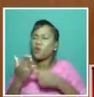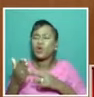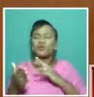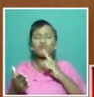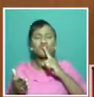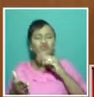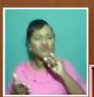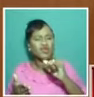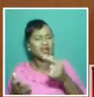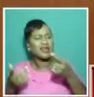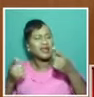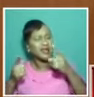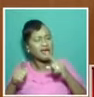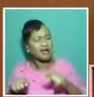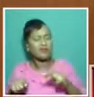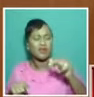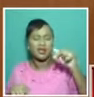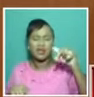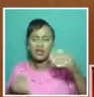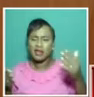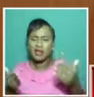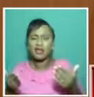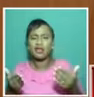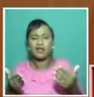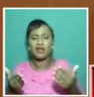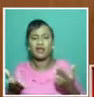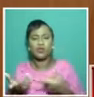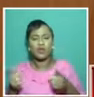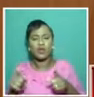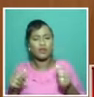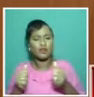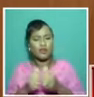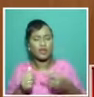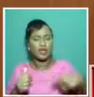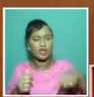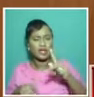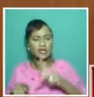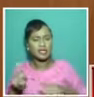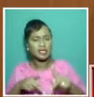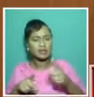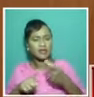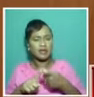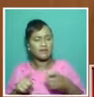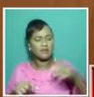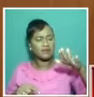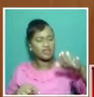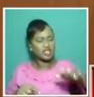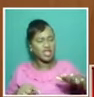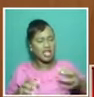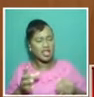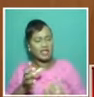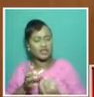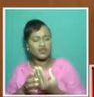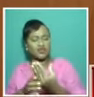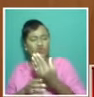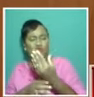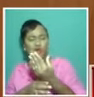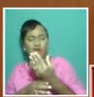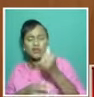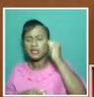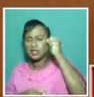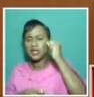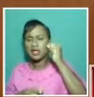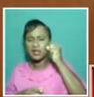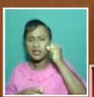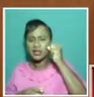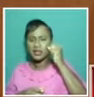residence? What has been going on with these people from childhood into early adulthood that has caused or is